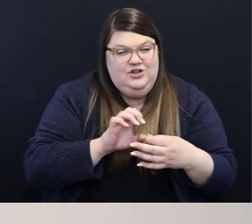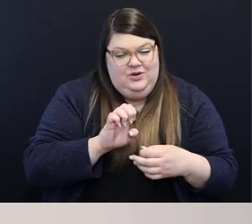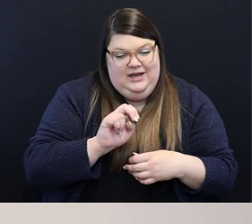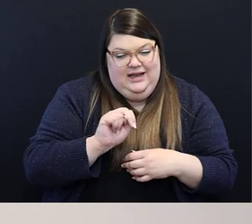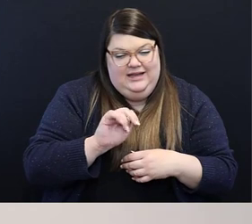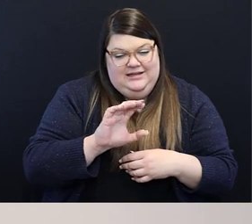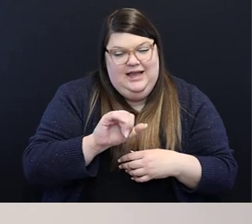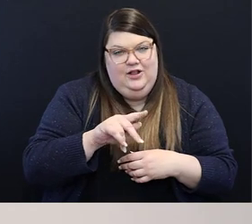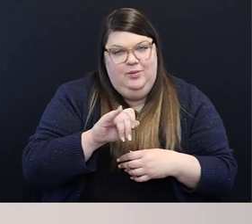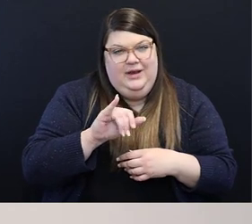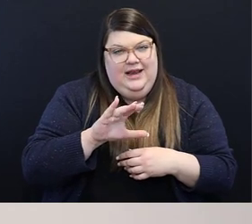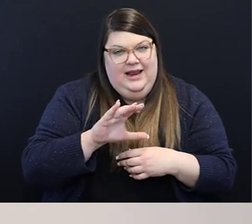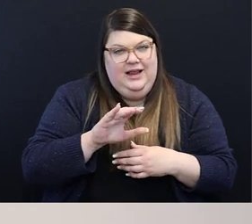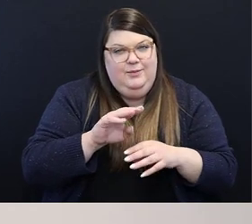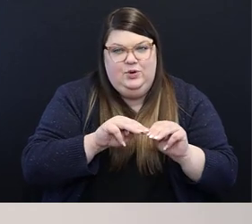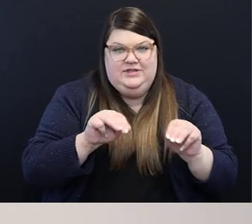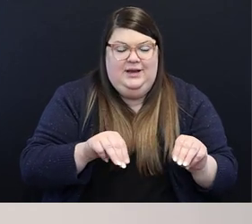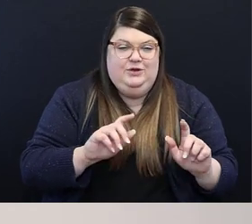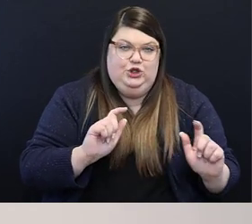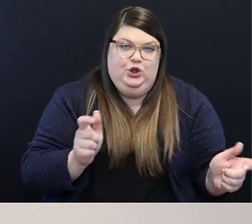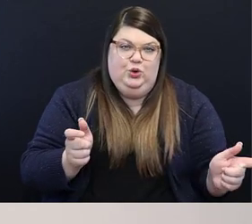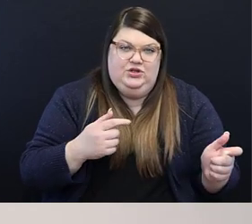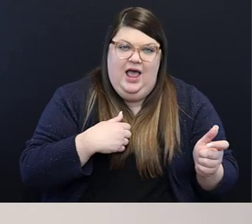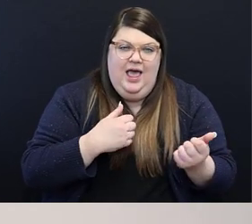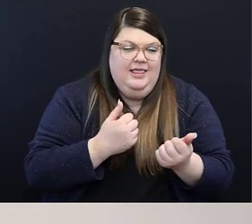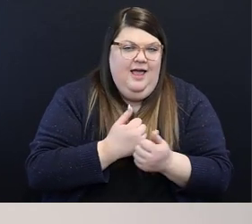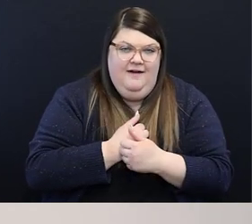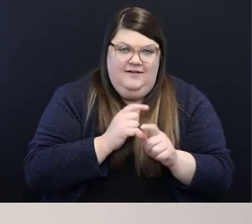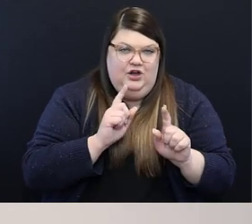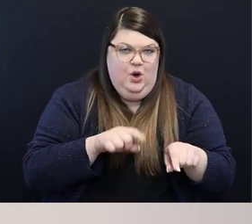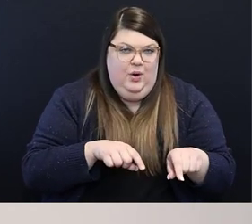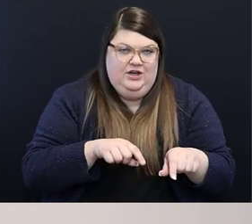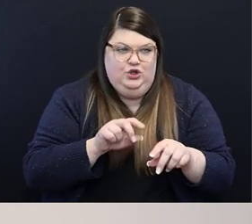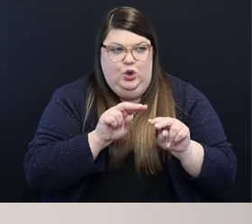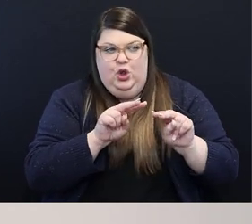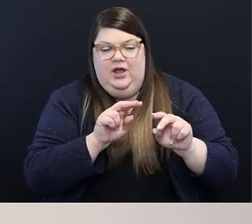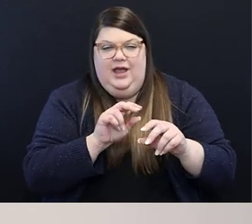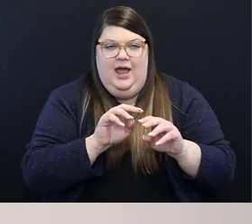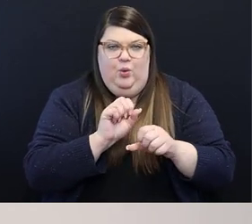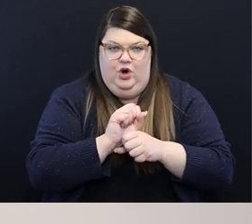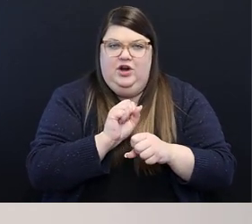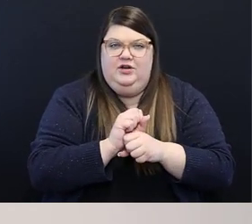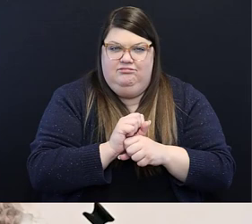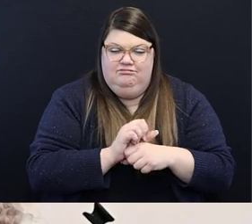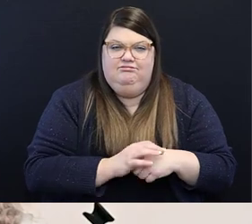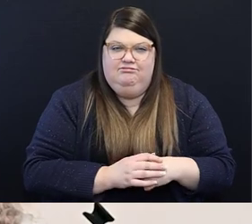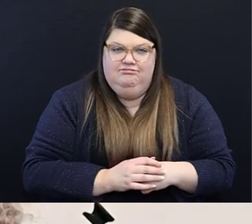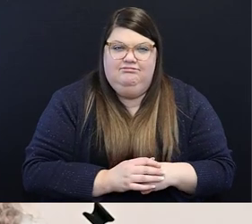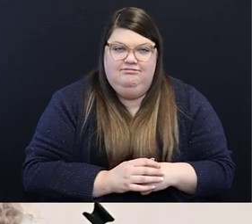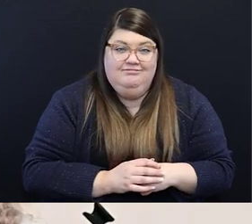encyclopedic museum is huge. And I love I love going to look at work.